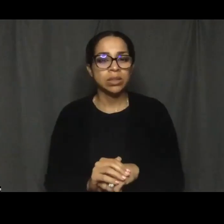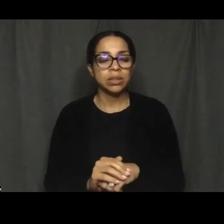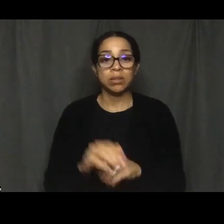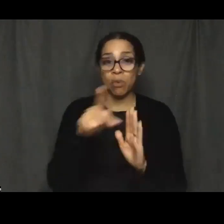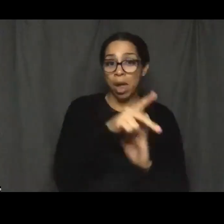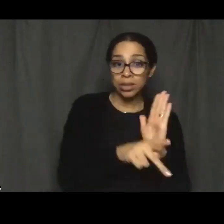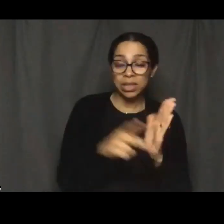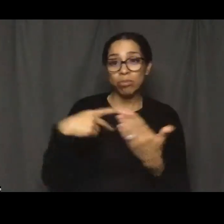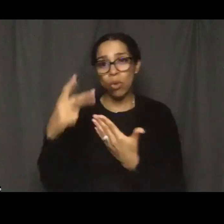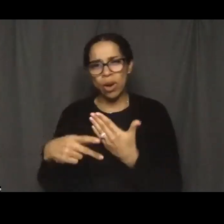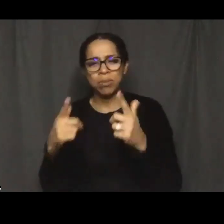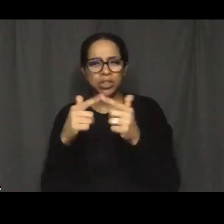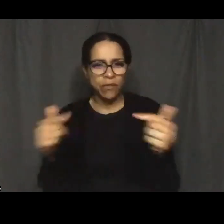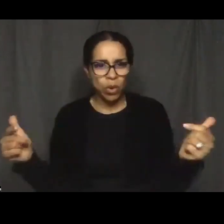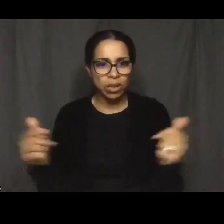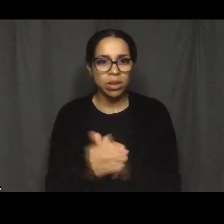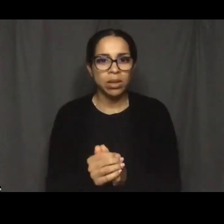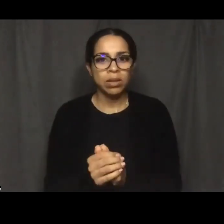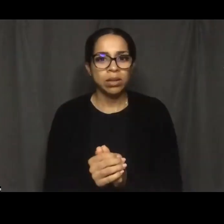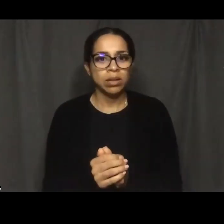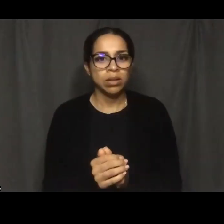on and so forth? Yeah, thank you.